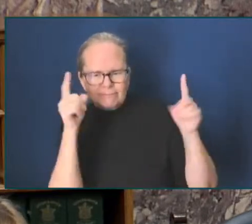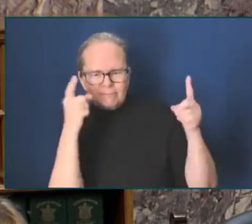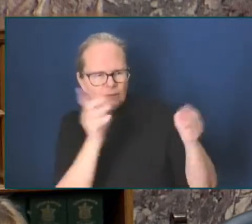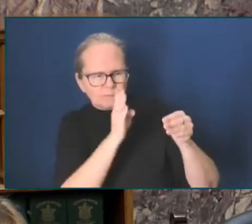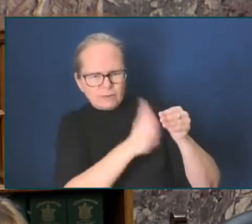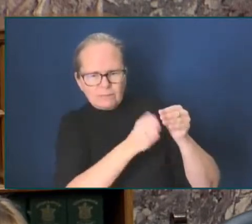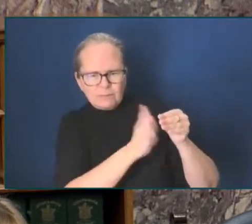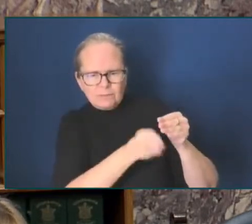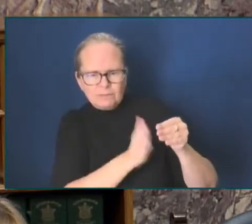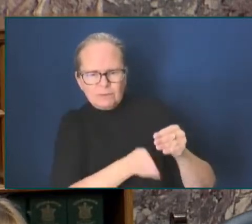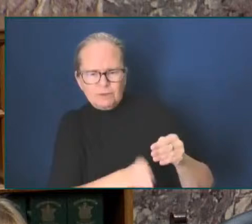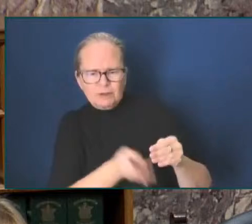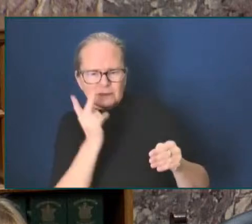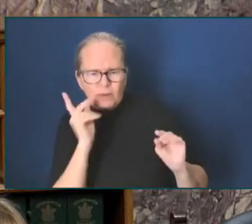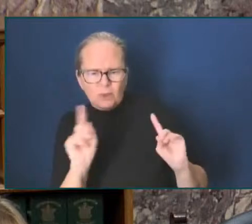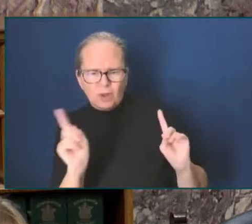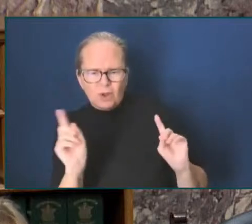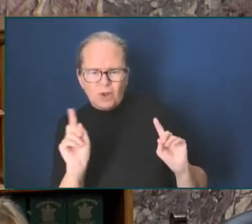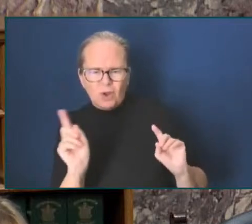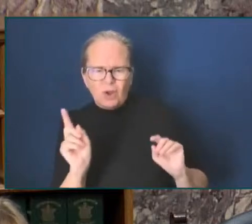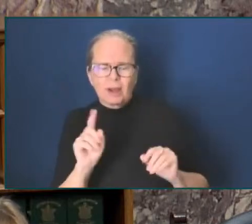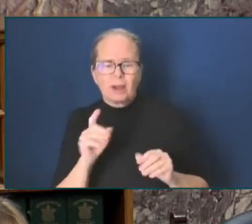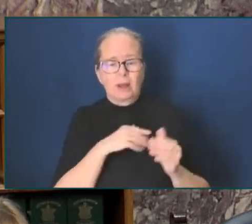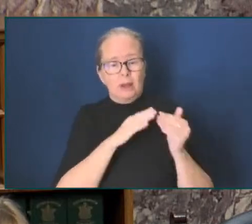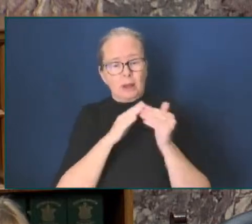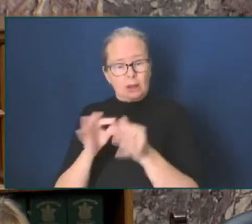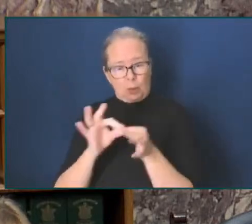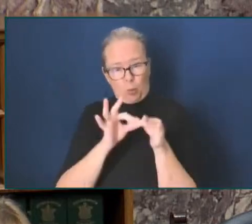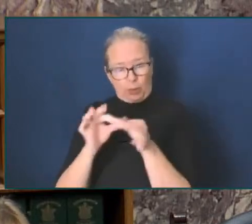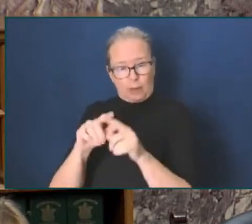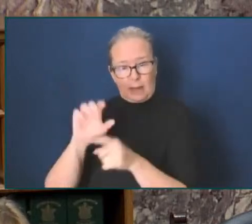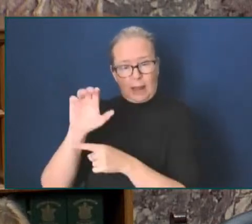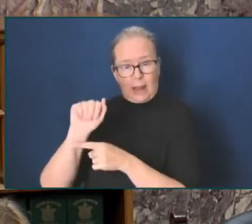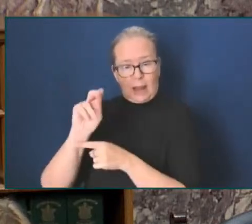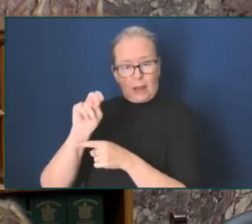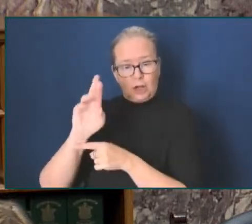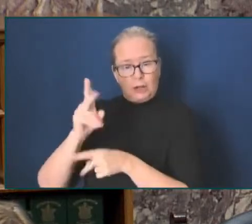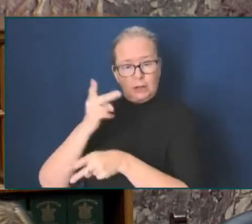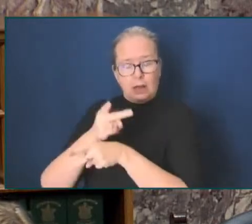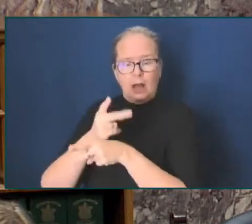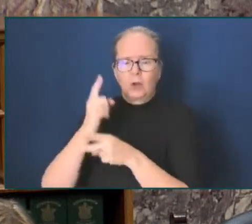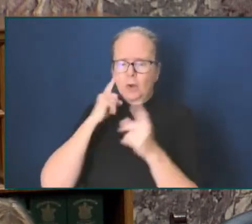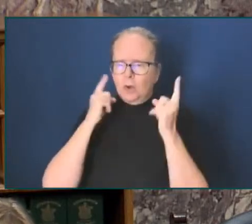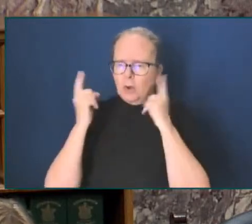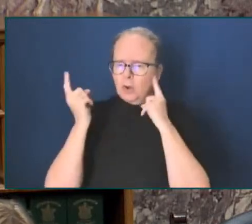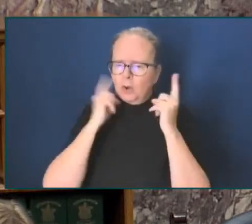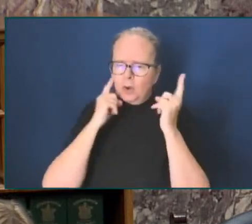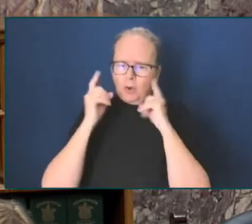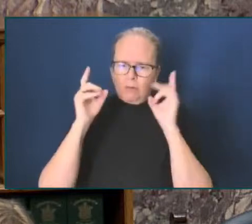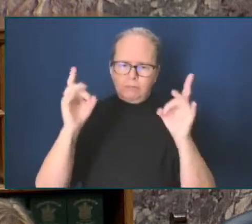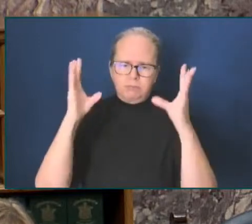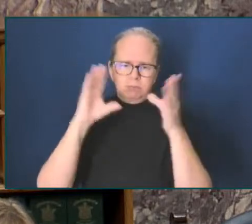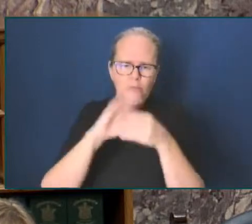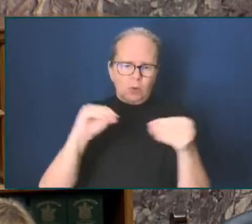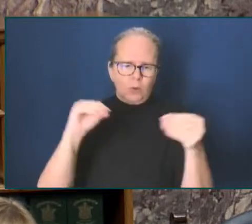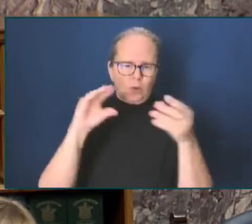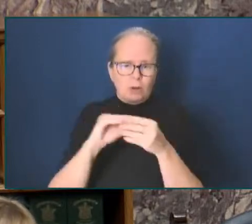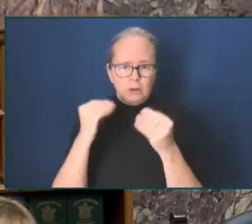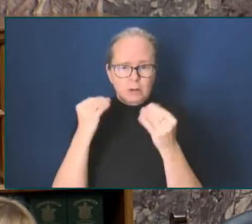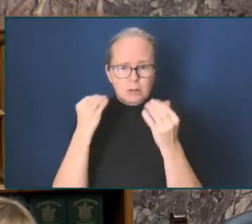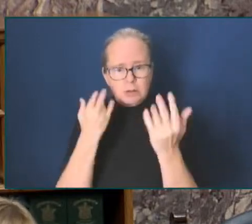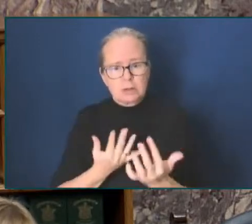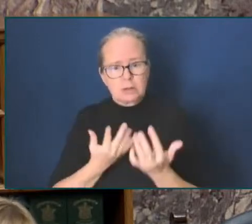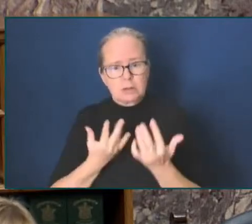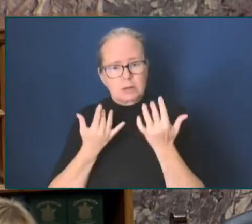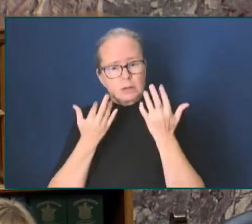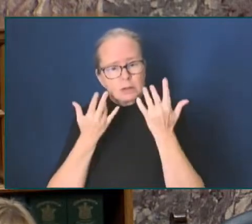stories of wait times that are some of the worst in the country. They've ballooned from weeks to months, and it has real